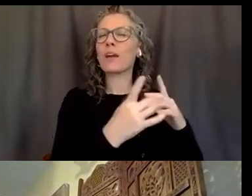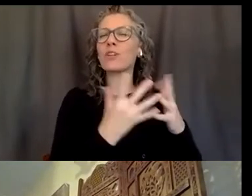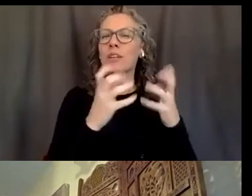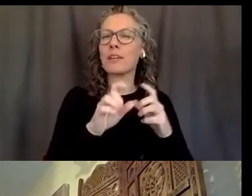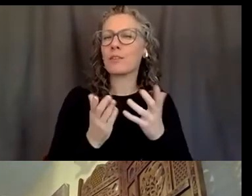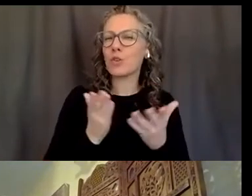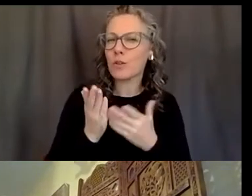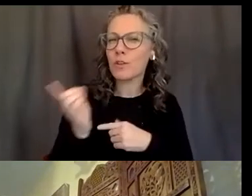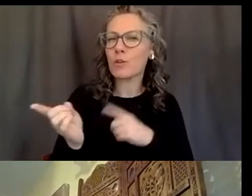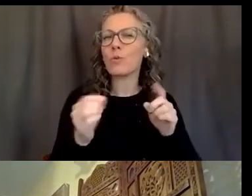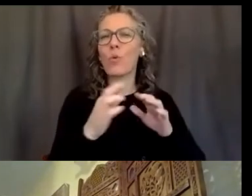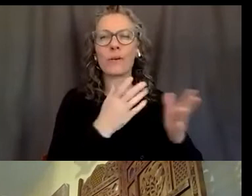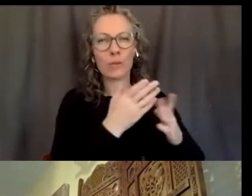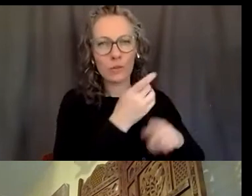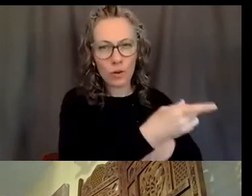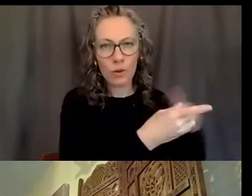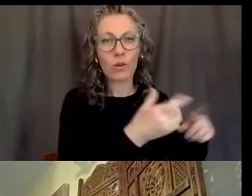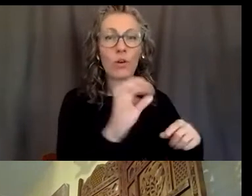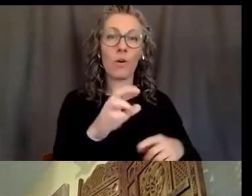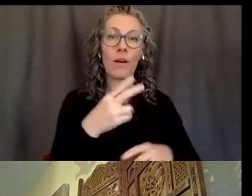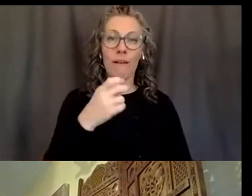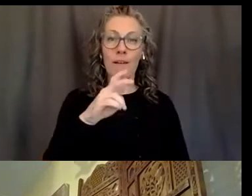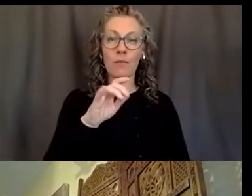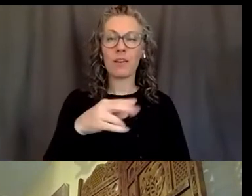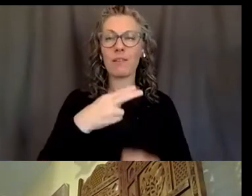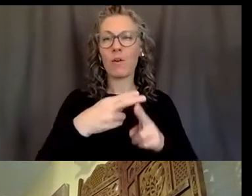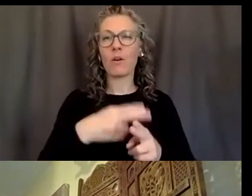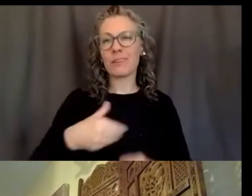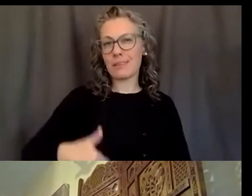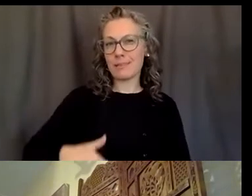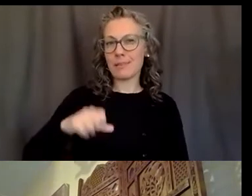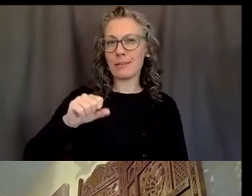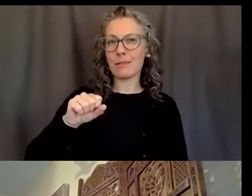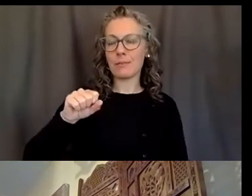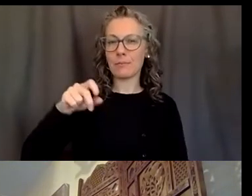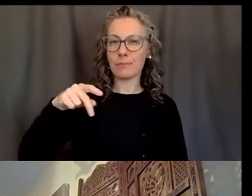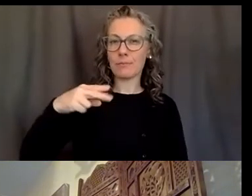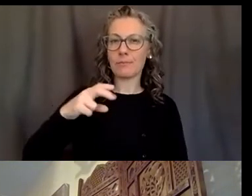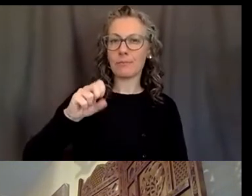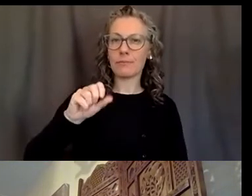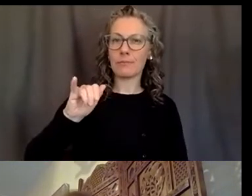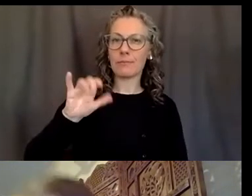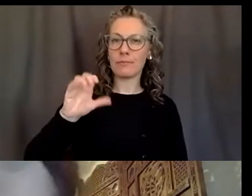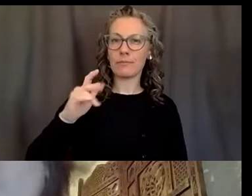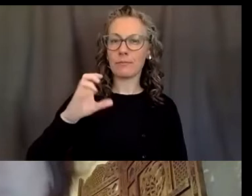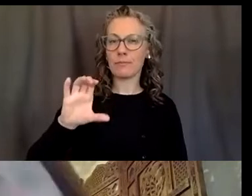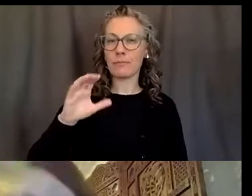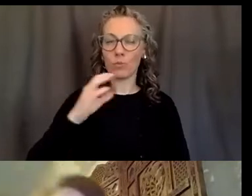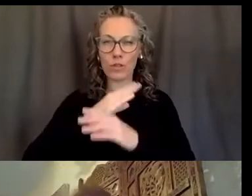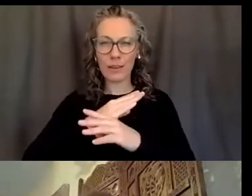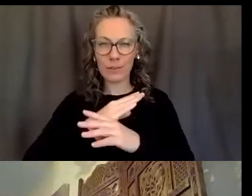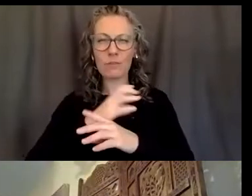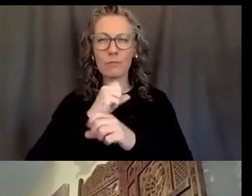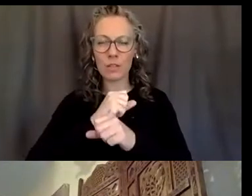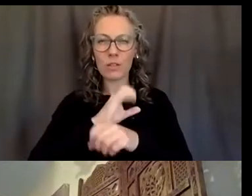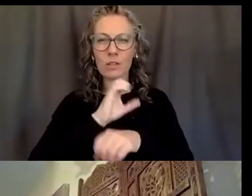Henry's calling it psychic protection, that it's choosing for the positive of the experience. I'm hoping that I don't have to